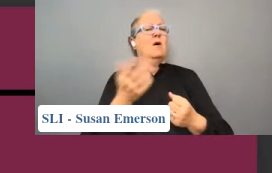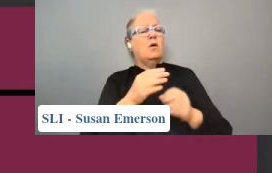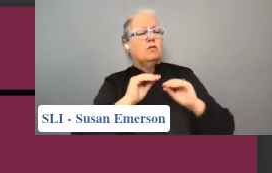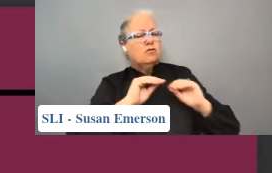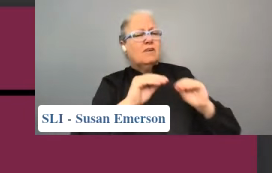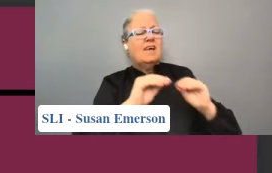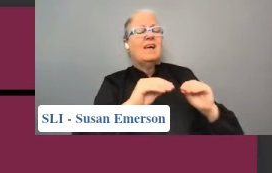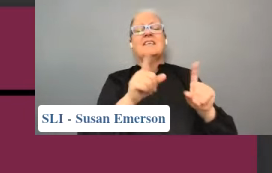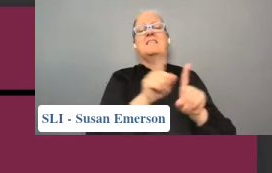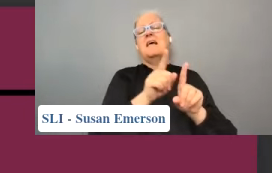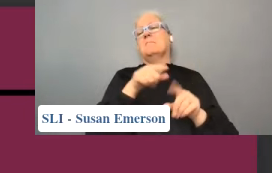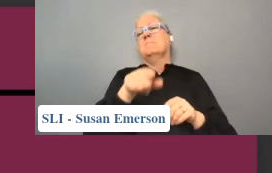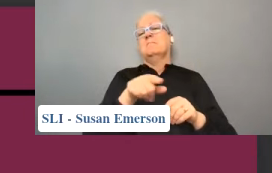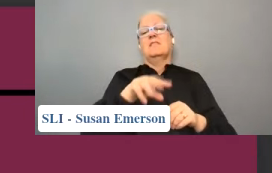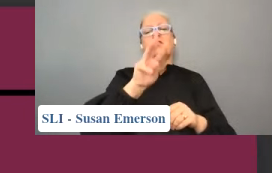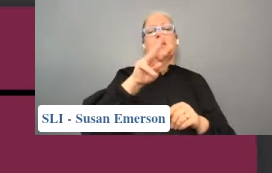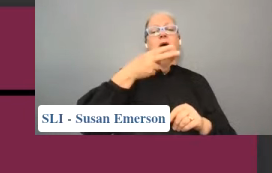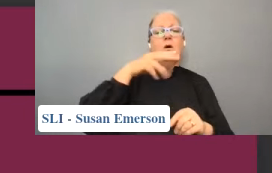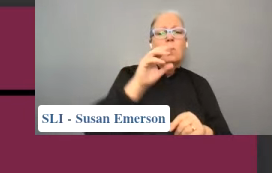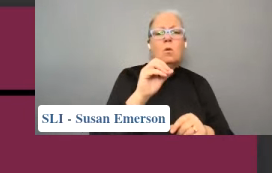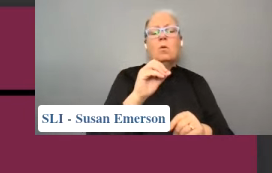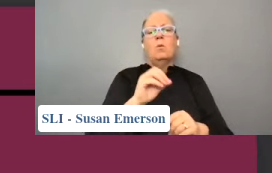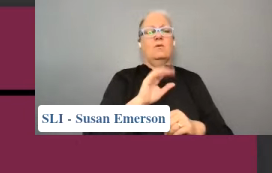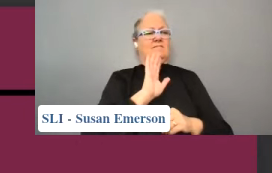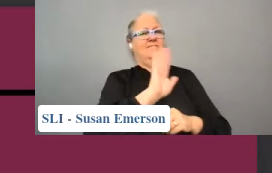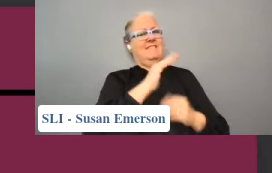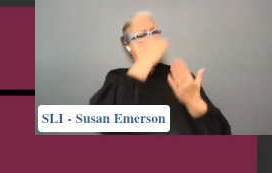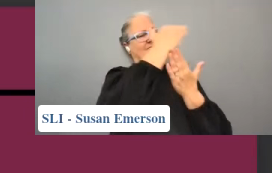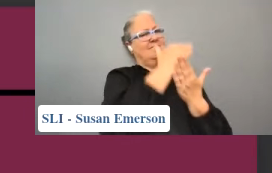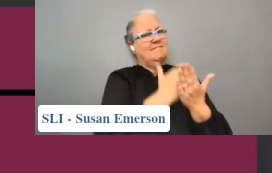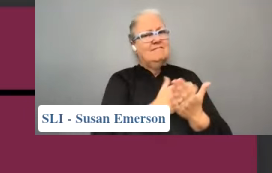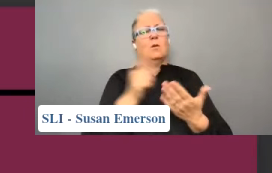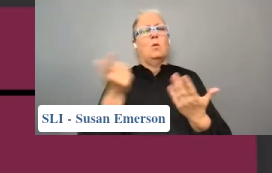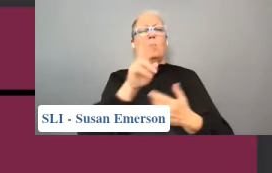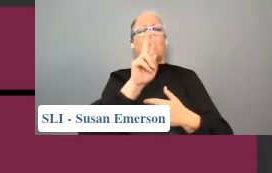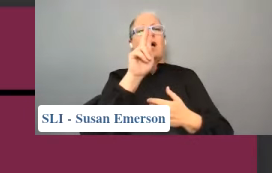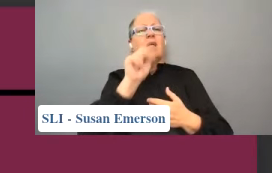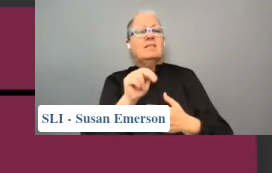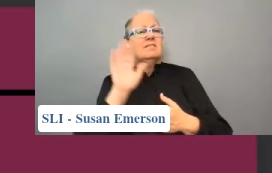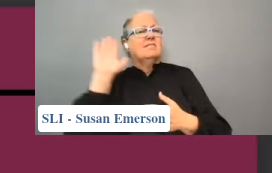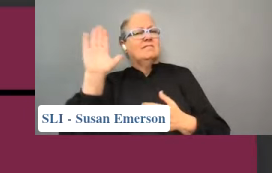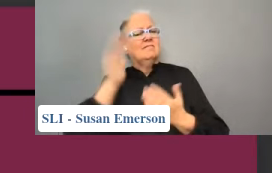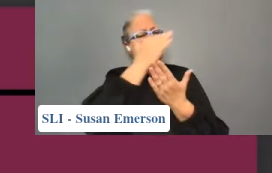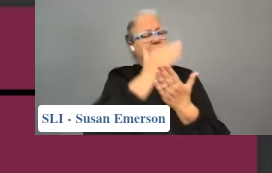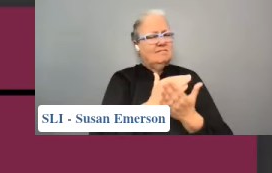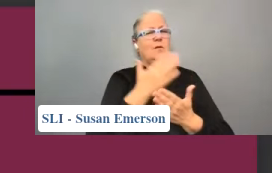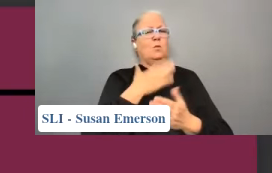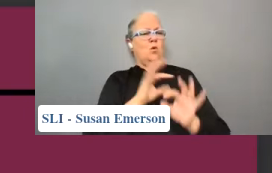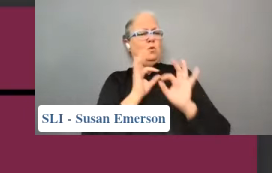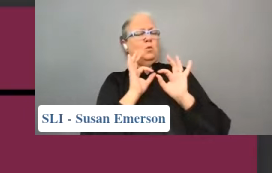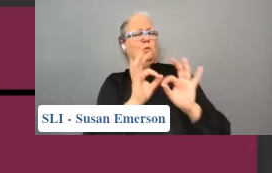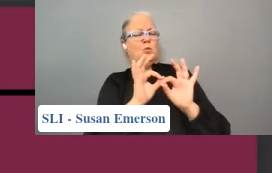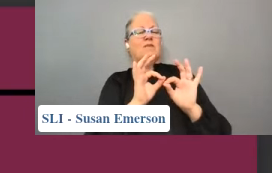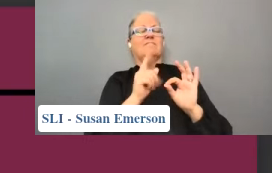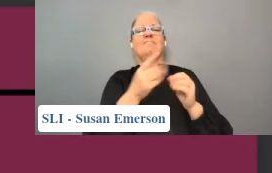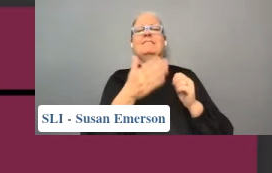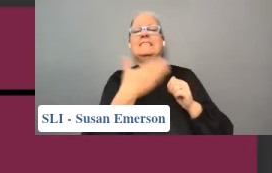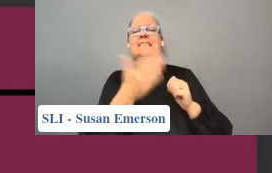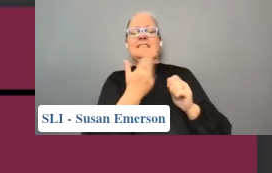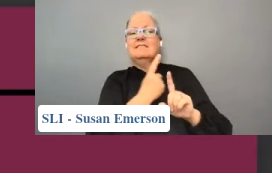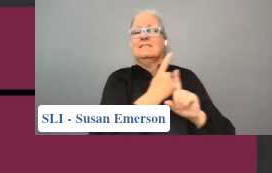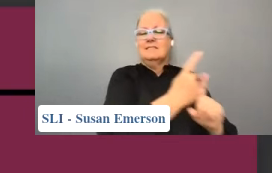Women WHO framework that's really accessible. And then six, conduct mixed methods, comparative